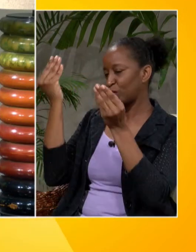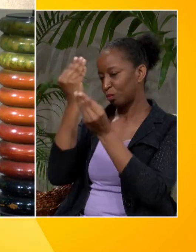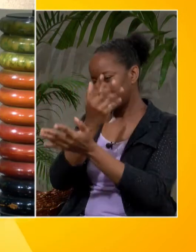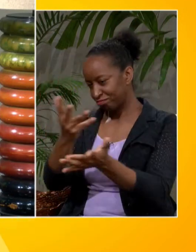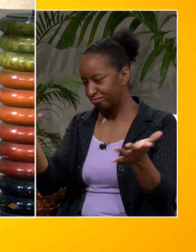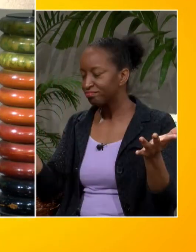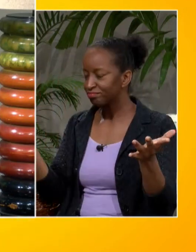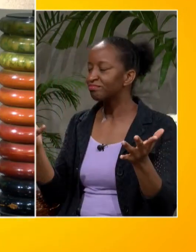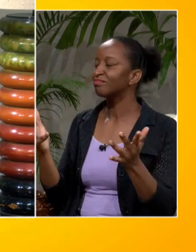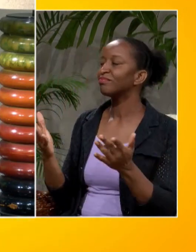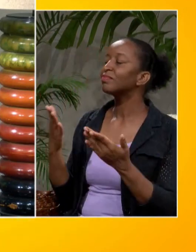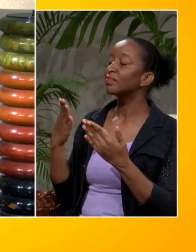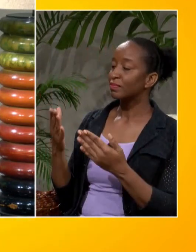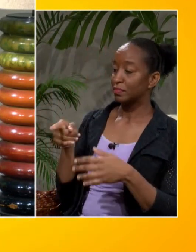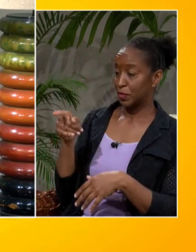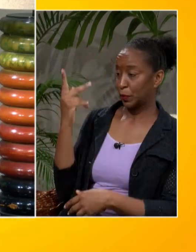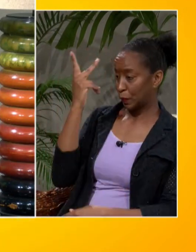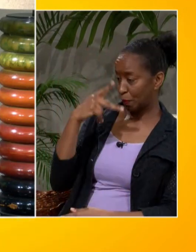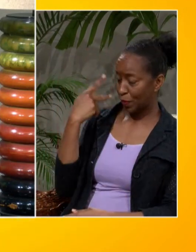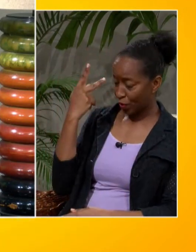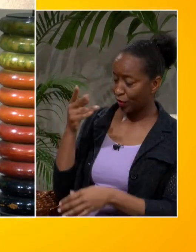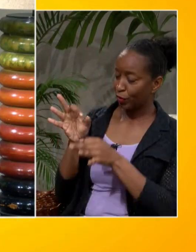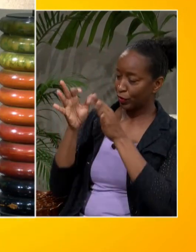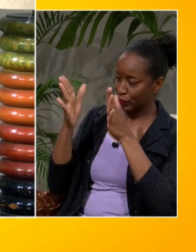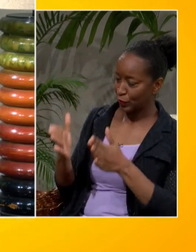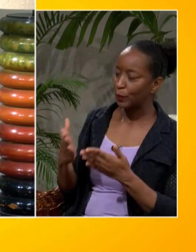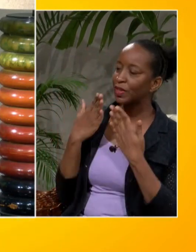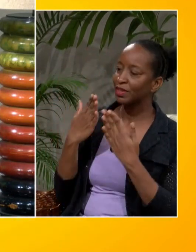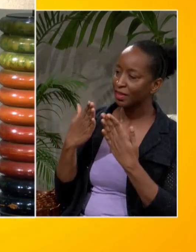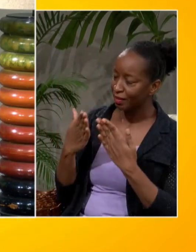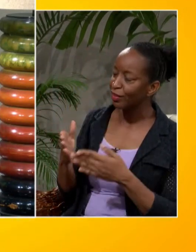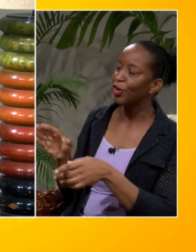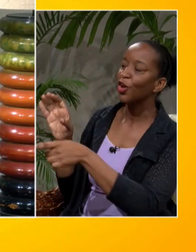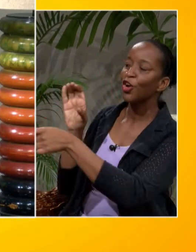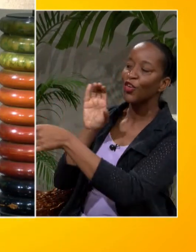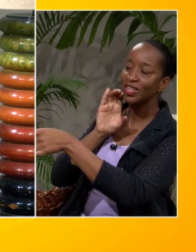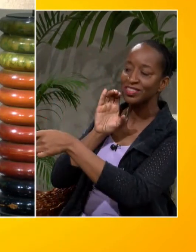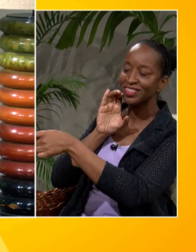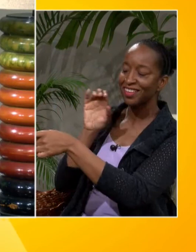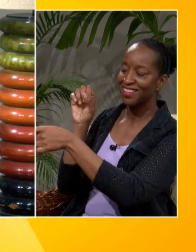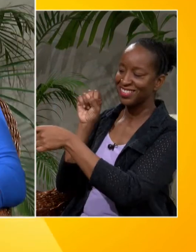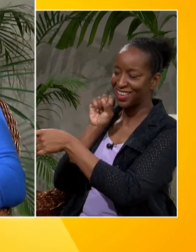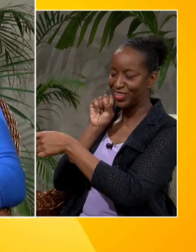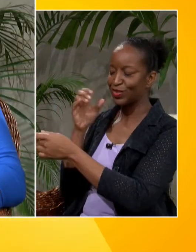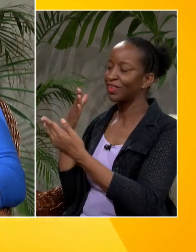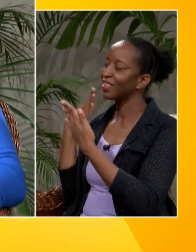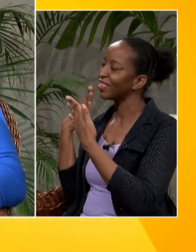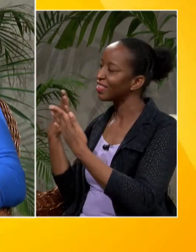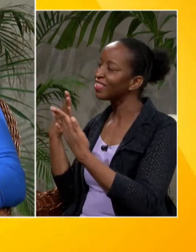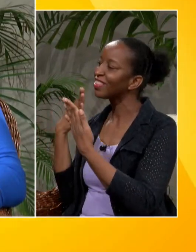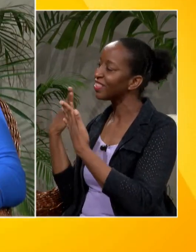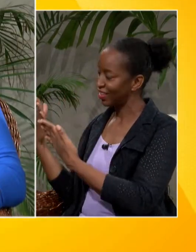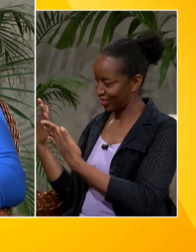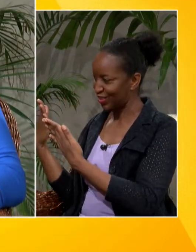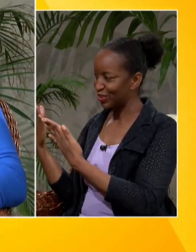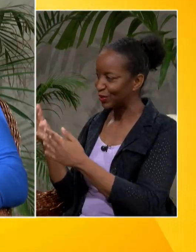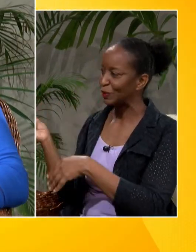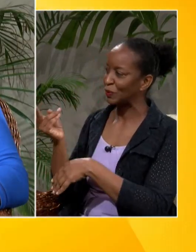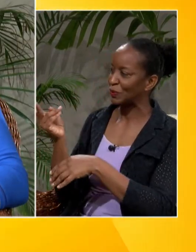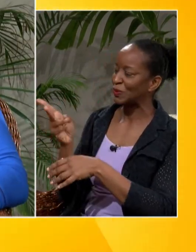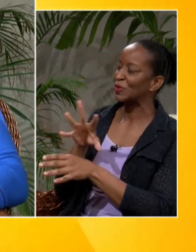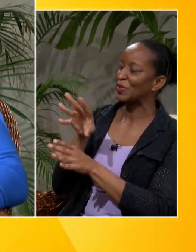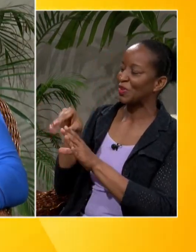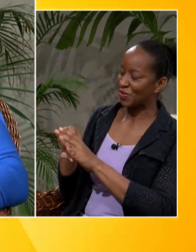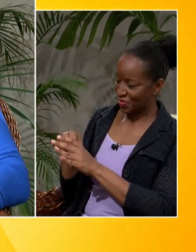part of it as well. Thank you, Paula Medford, sign language interpreter, Christina Riley, and Sandra White Belgrave, member and